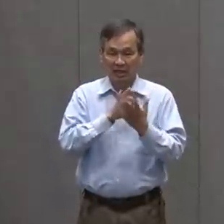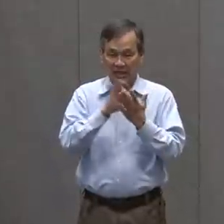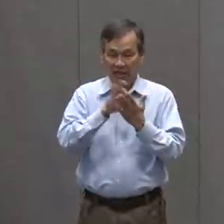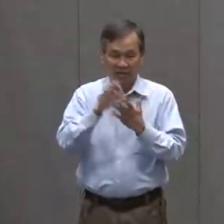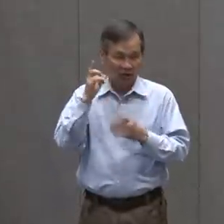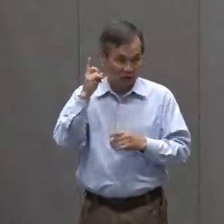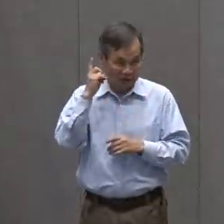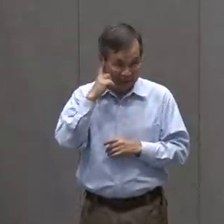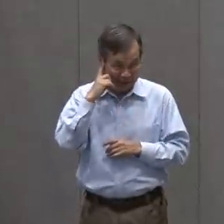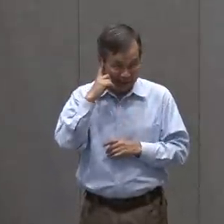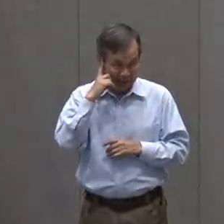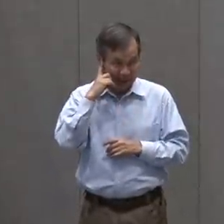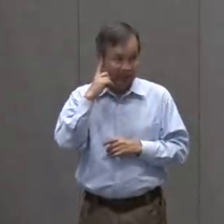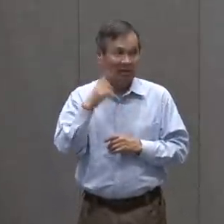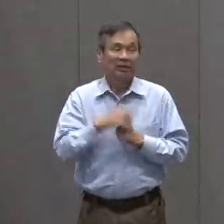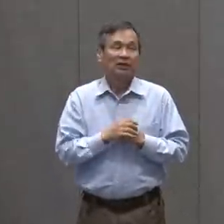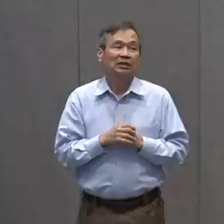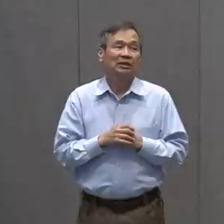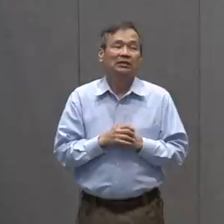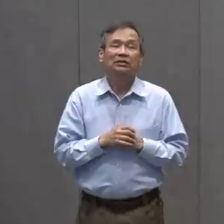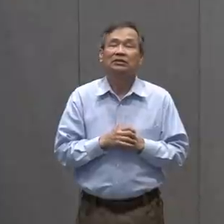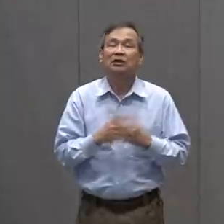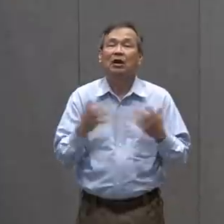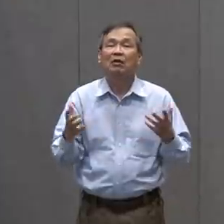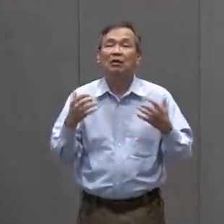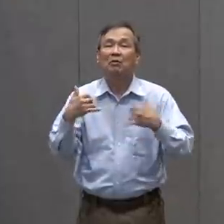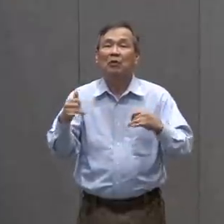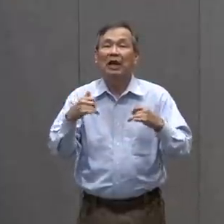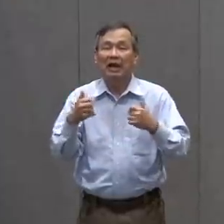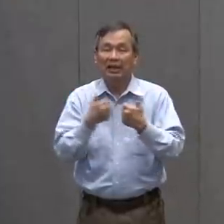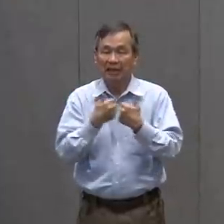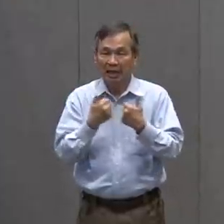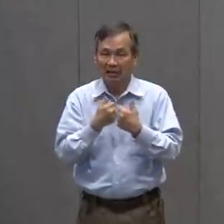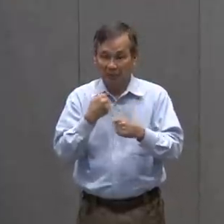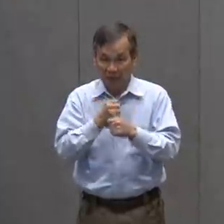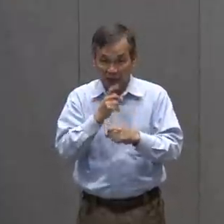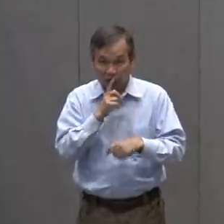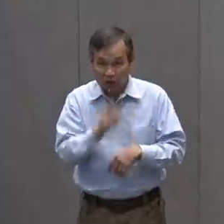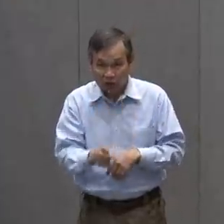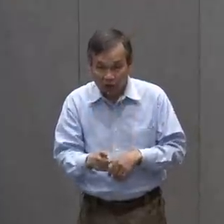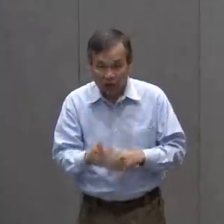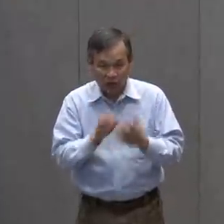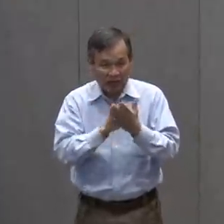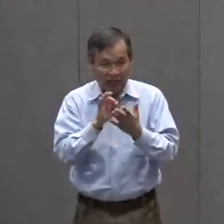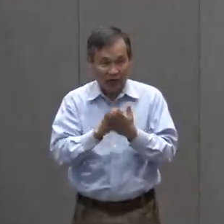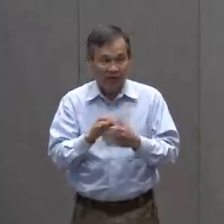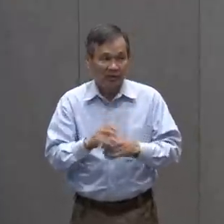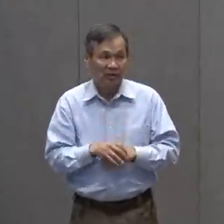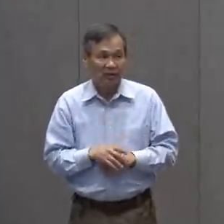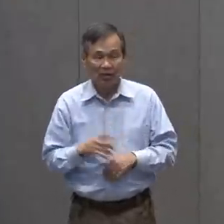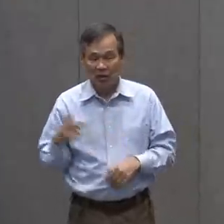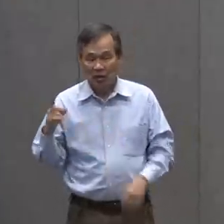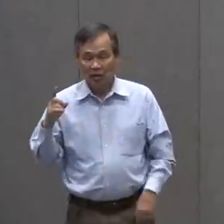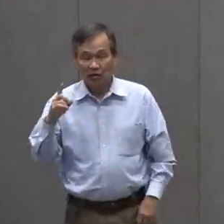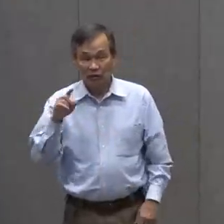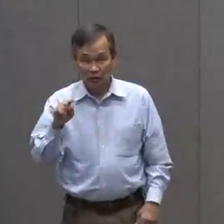hear the count when they're doing this as well. So when you're playing this, make sure you're saying the count out loud. You would go